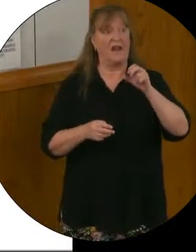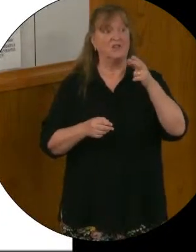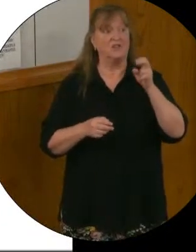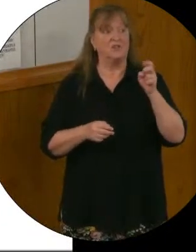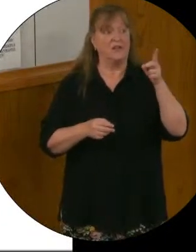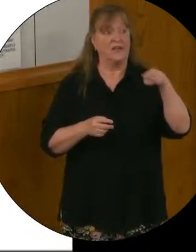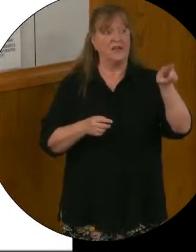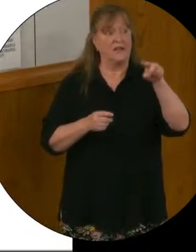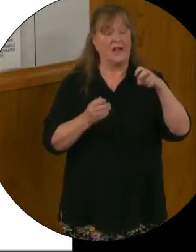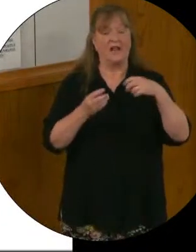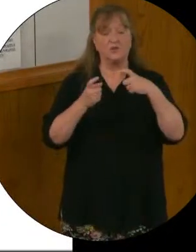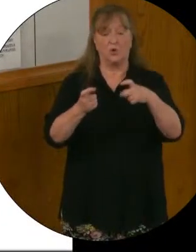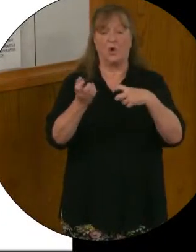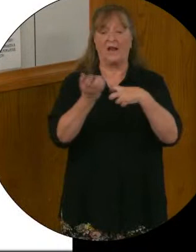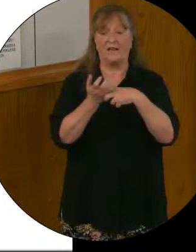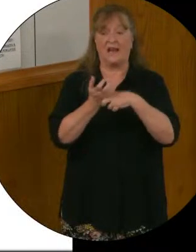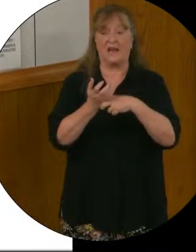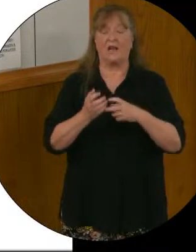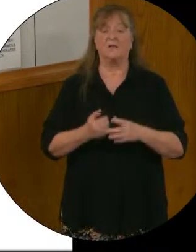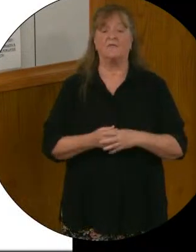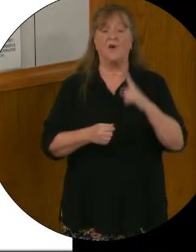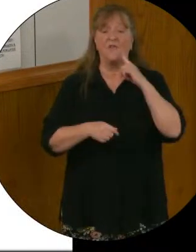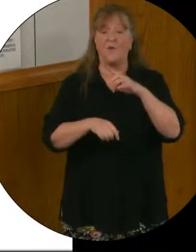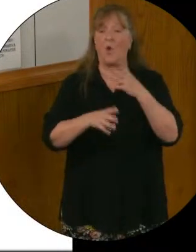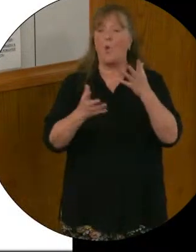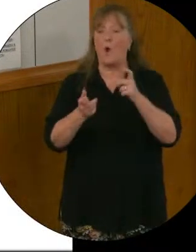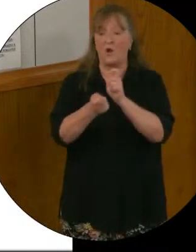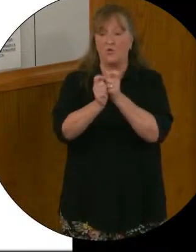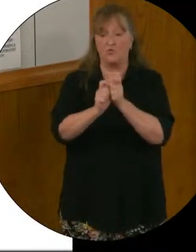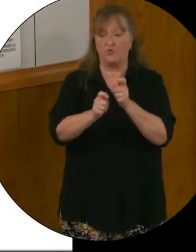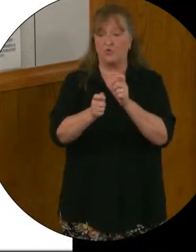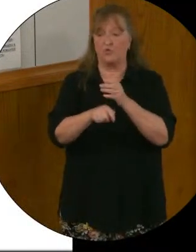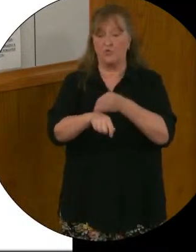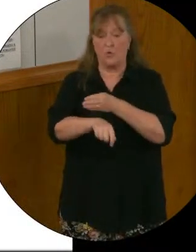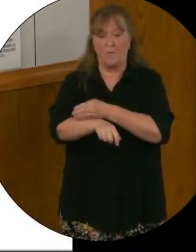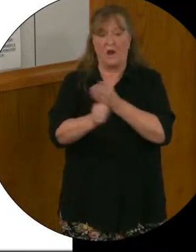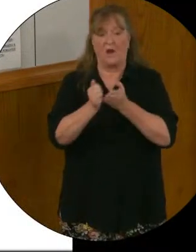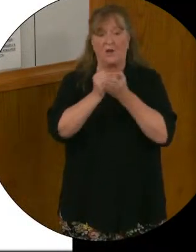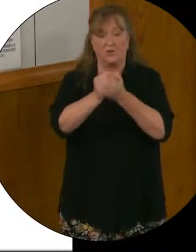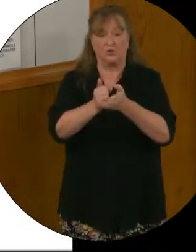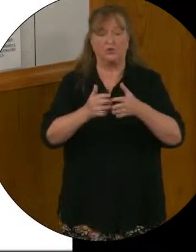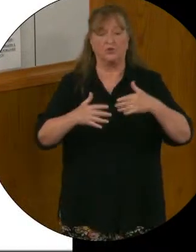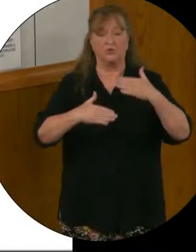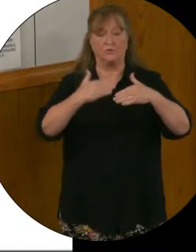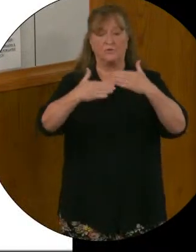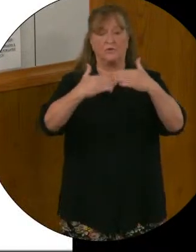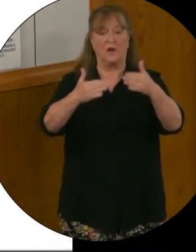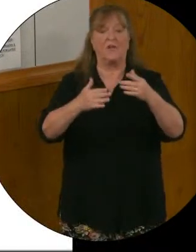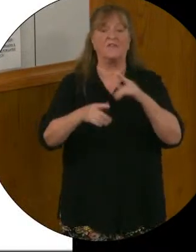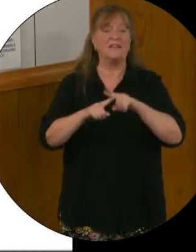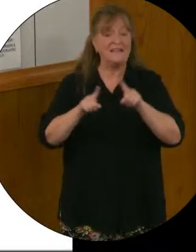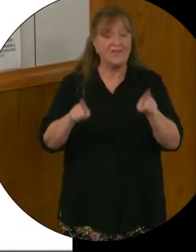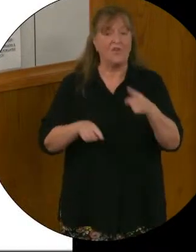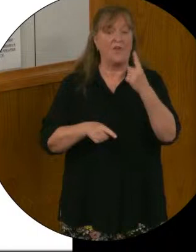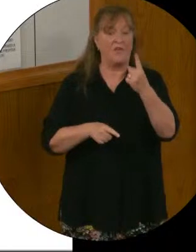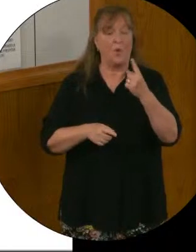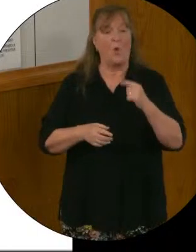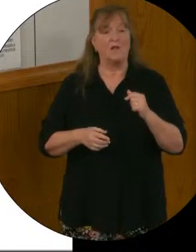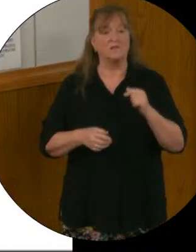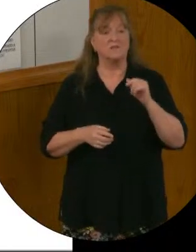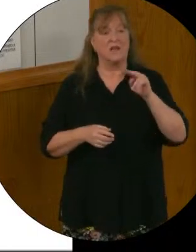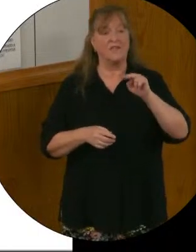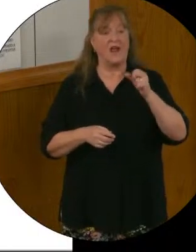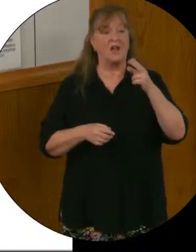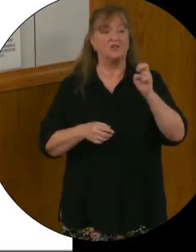get some remediation rates that are calculated differently than the ones that were on the